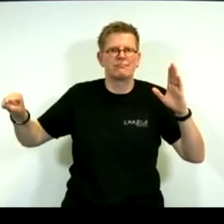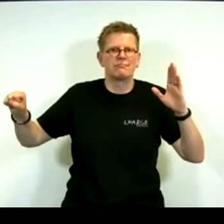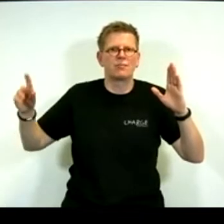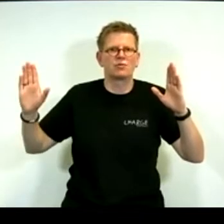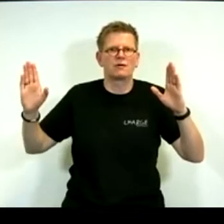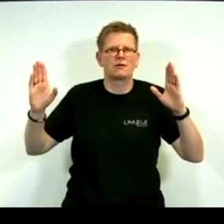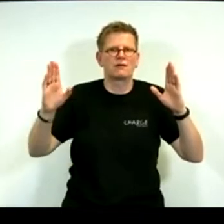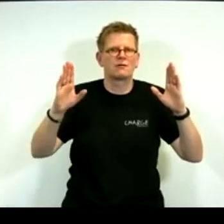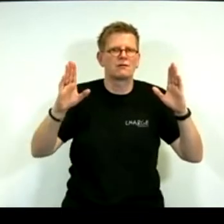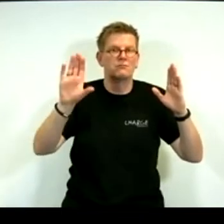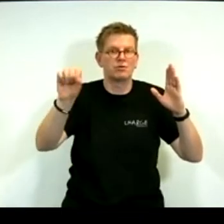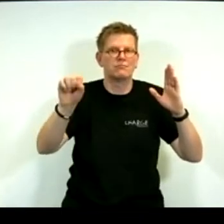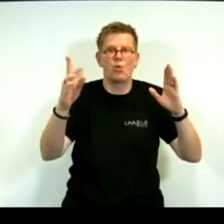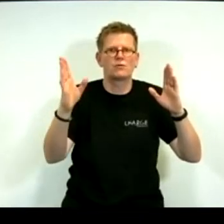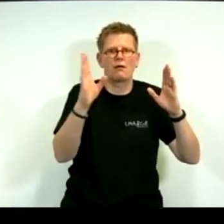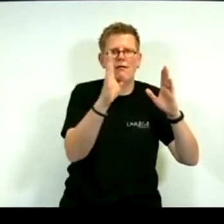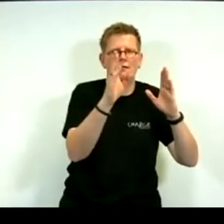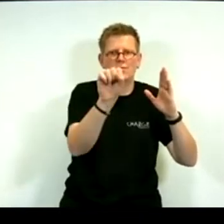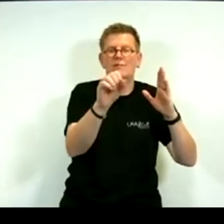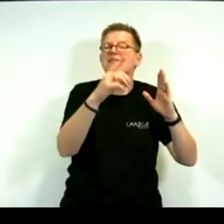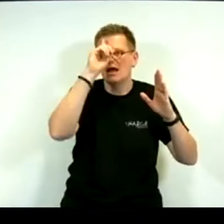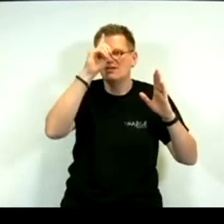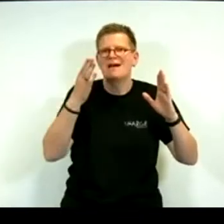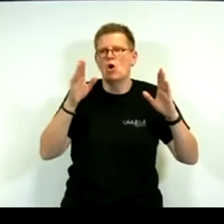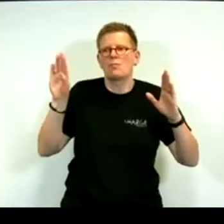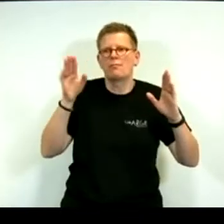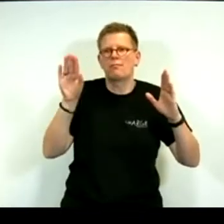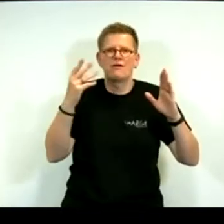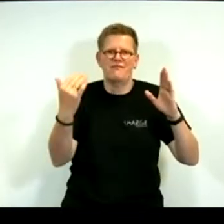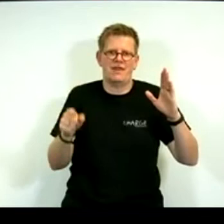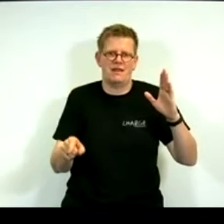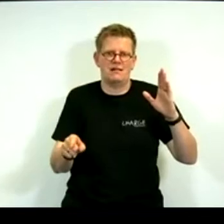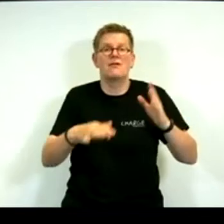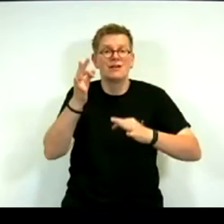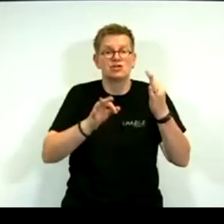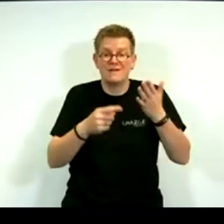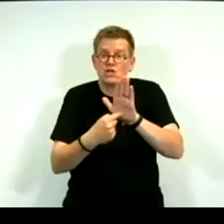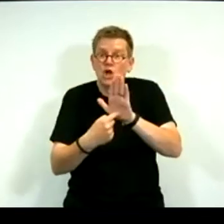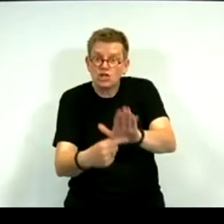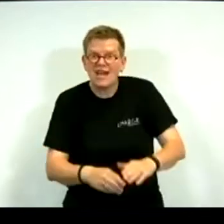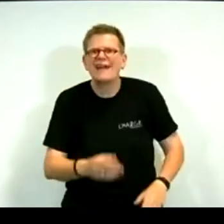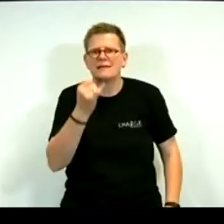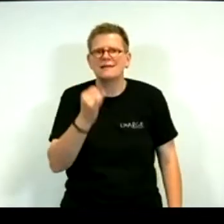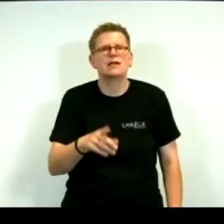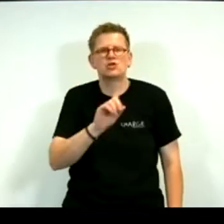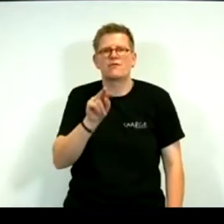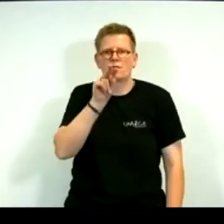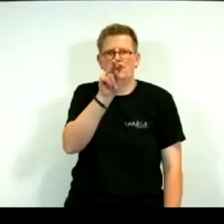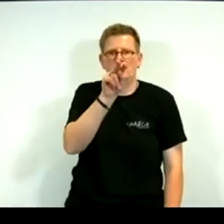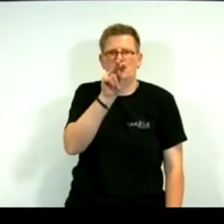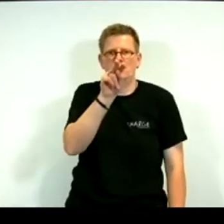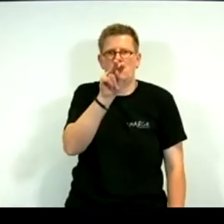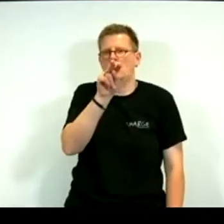have a toy that the child likes and you show it to them, can you see them looking directly, or do they look above or to